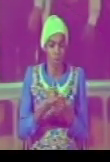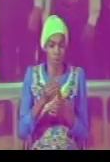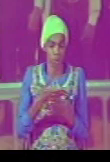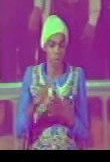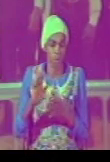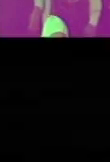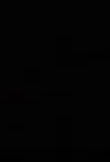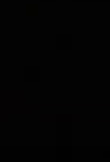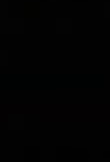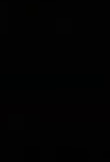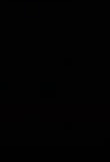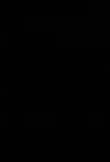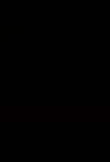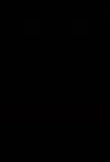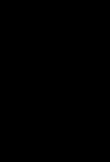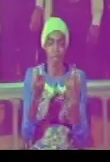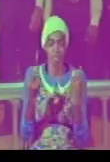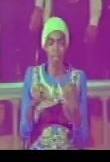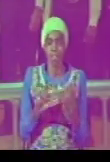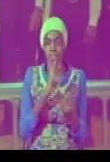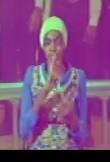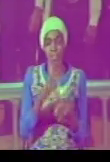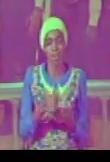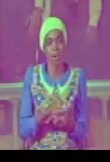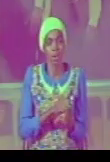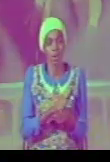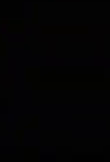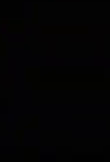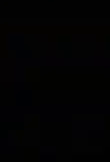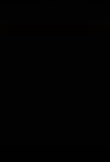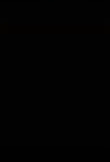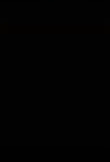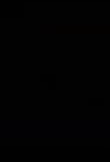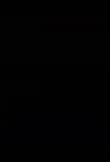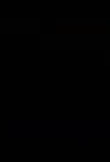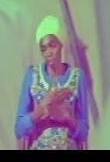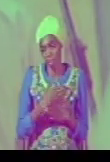All sins are washed away.